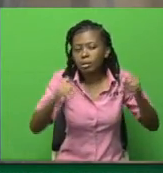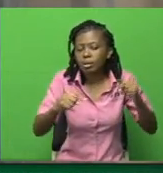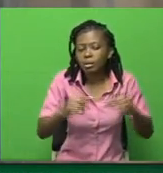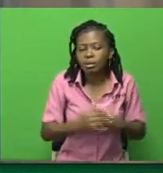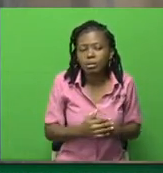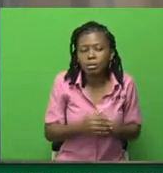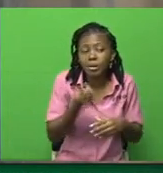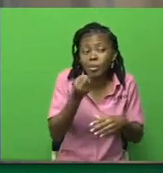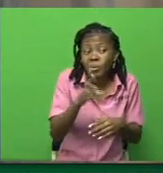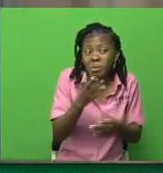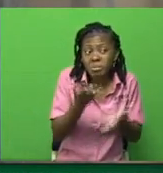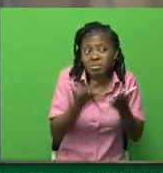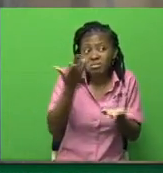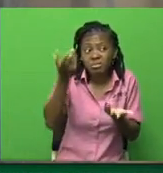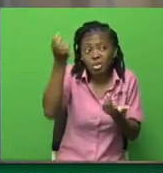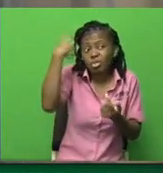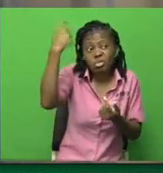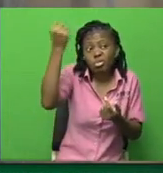incompetence